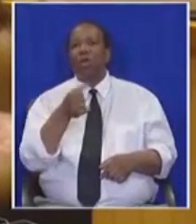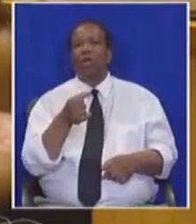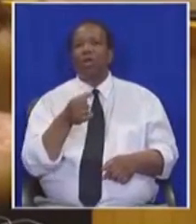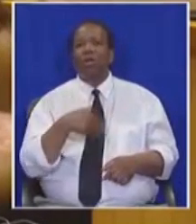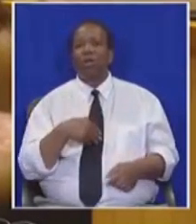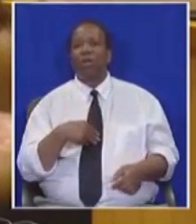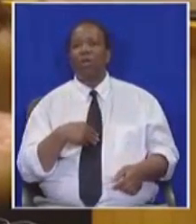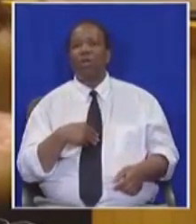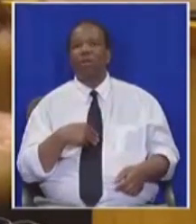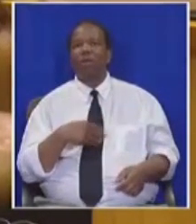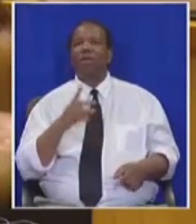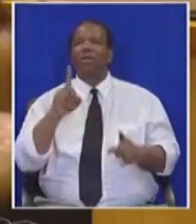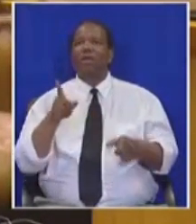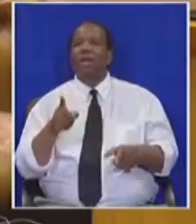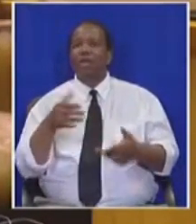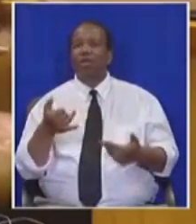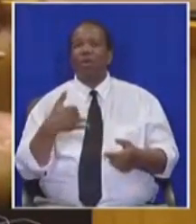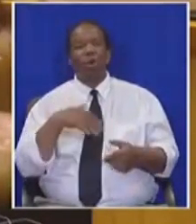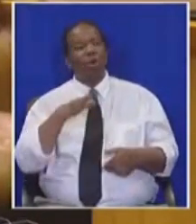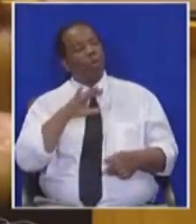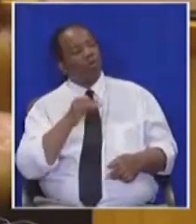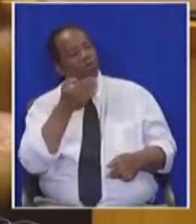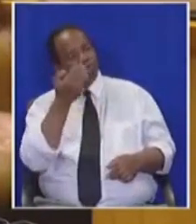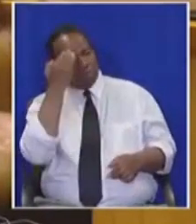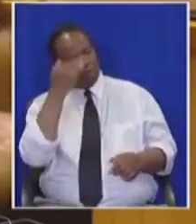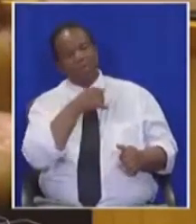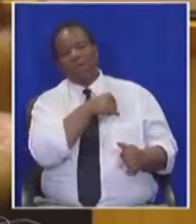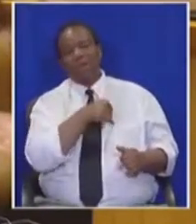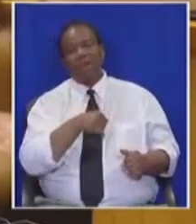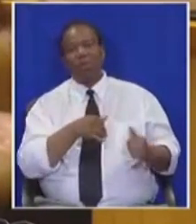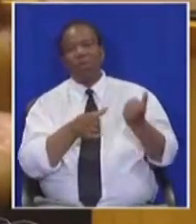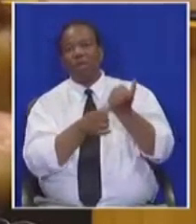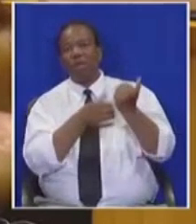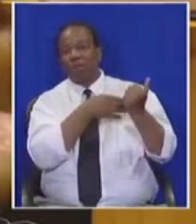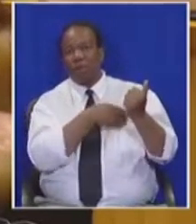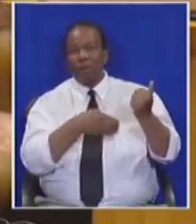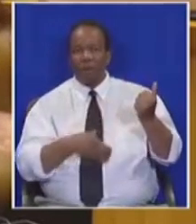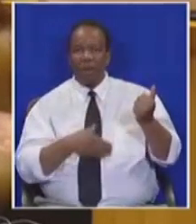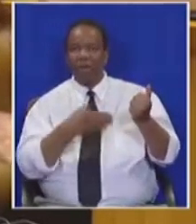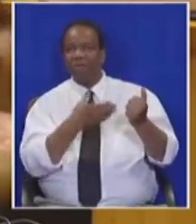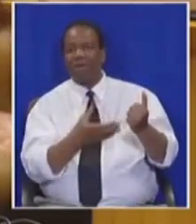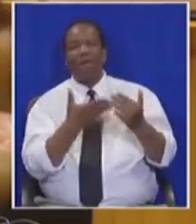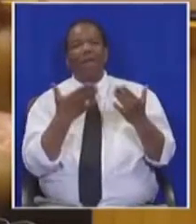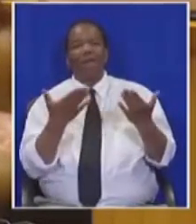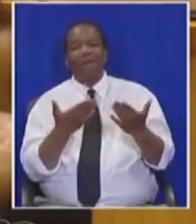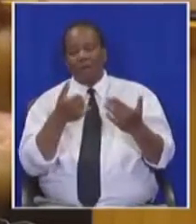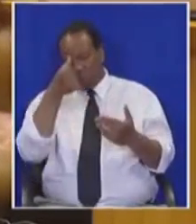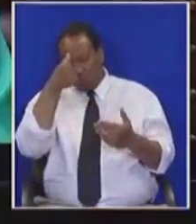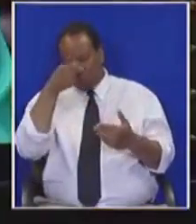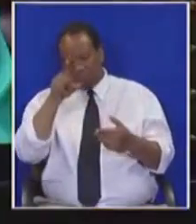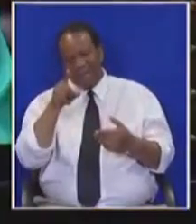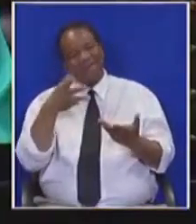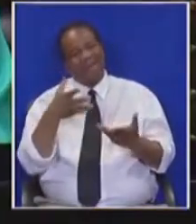Honorable Mente, take your seat. We want to know from the deputy president if how, what damage Mente, has the Bhutas caused in South Africa.